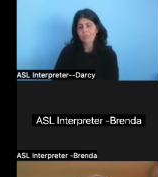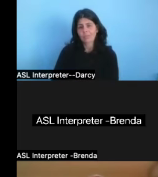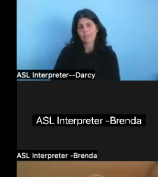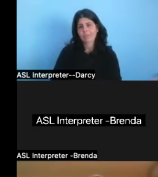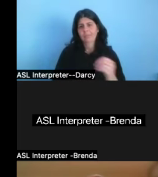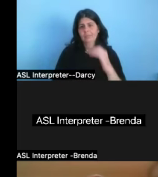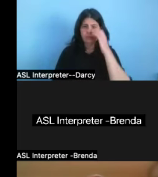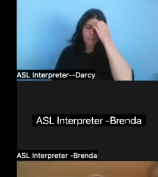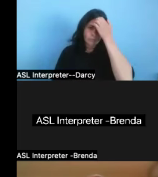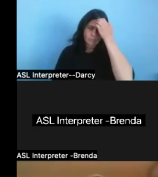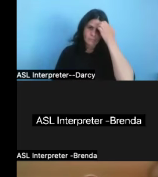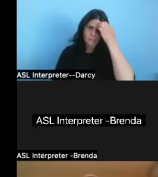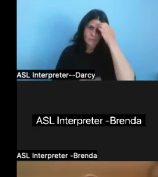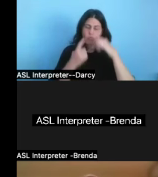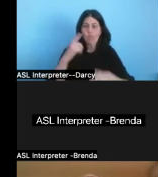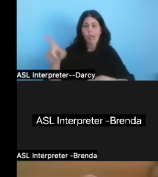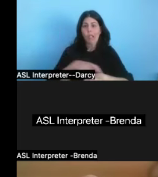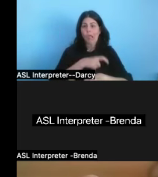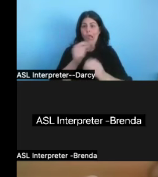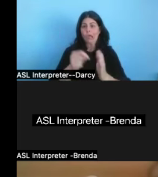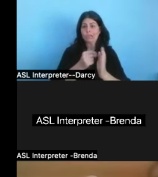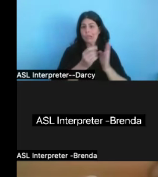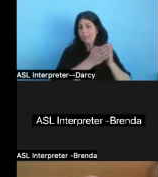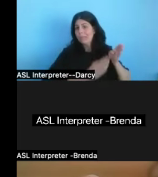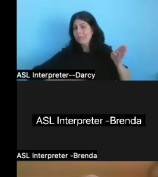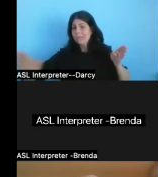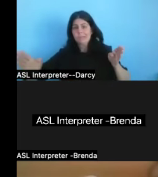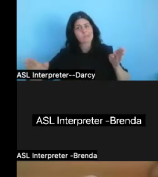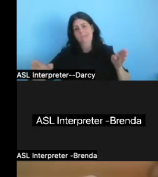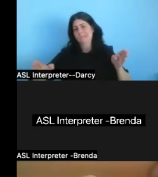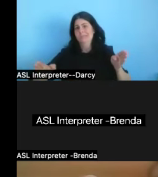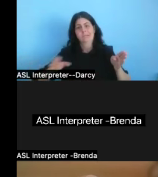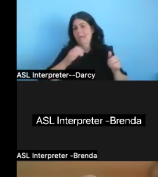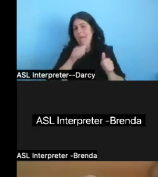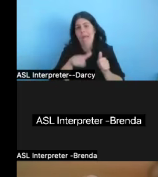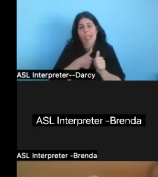would say over the long term, we're not really keeping up, especially across the country.